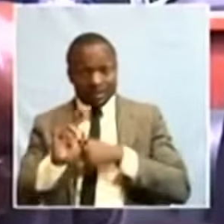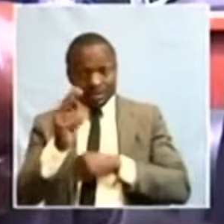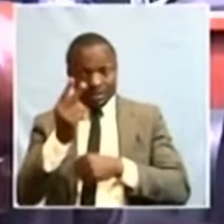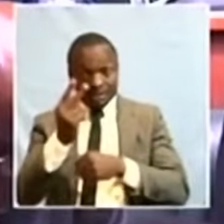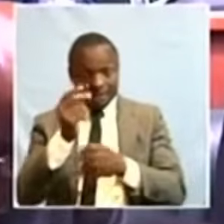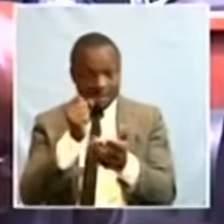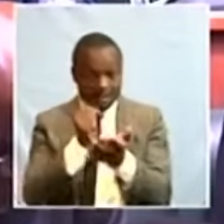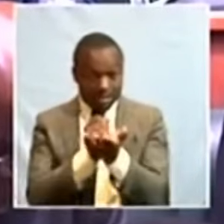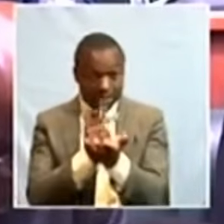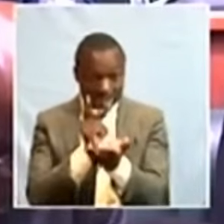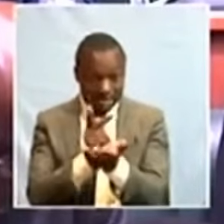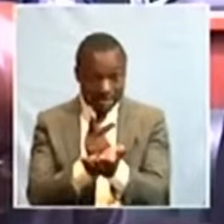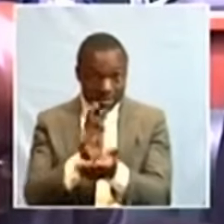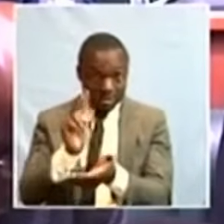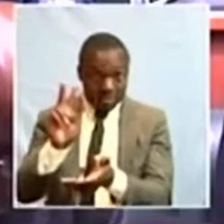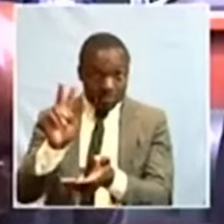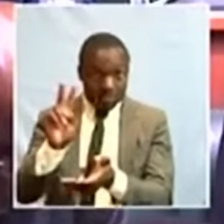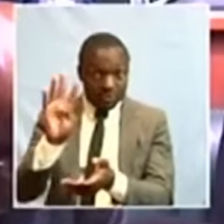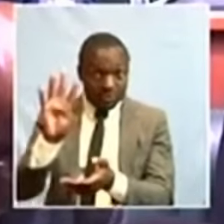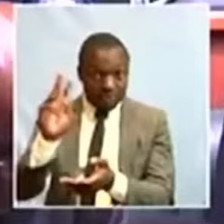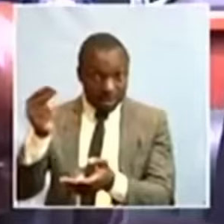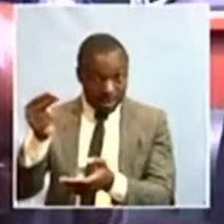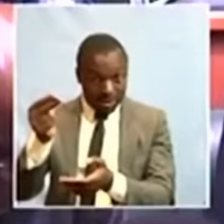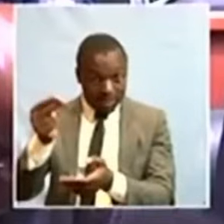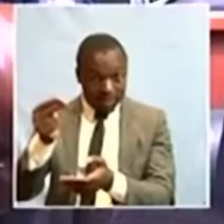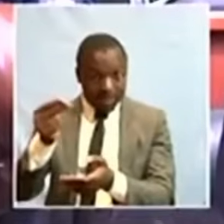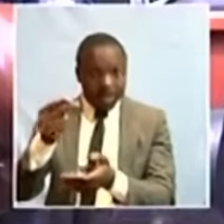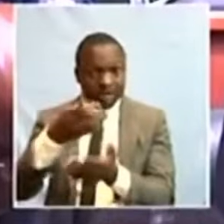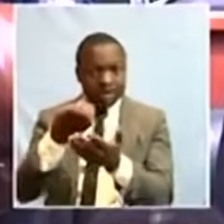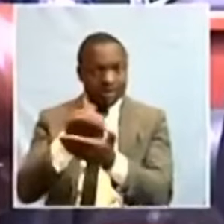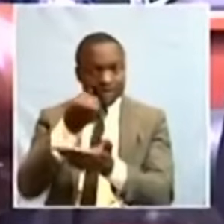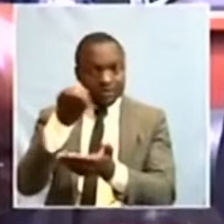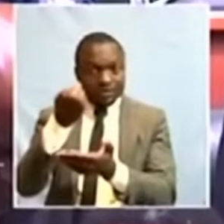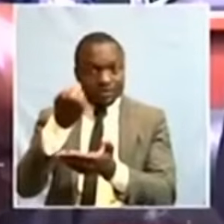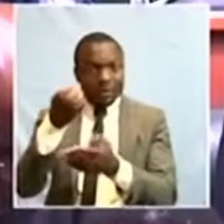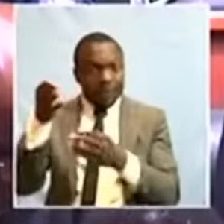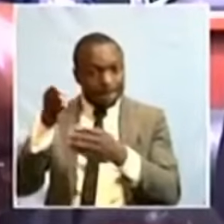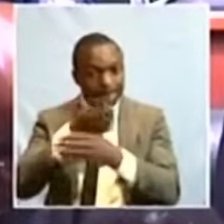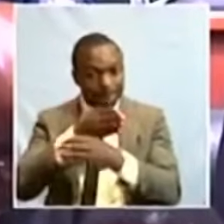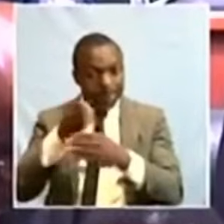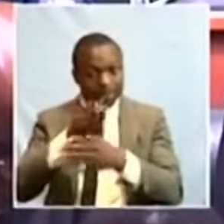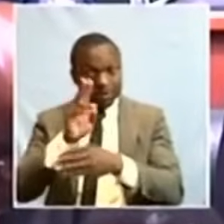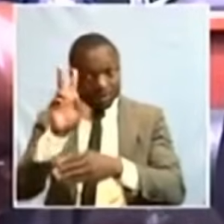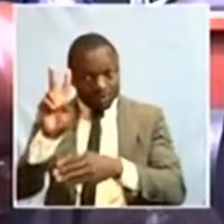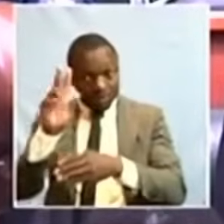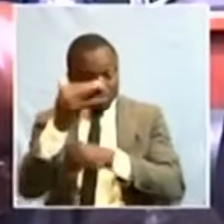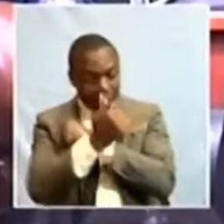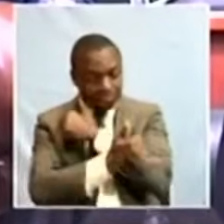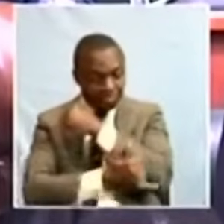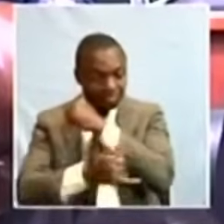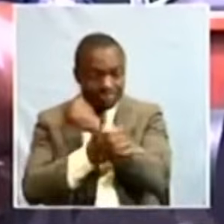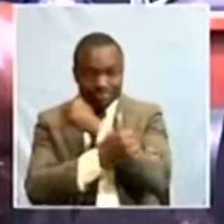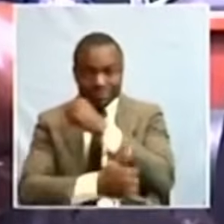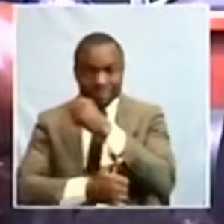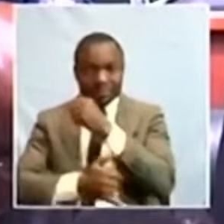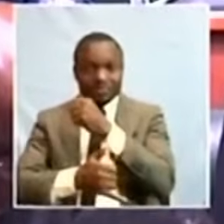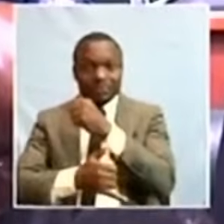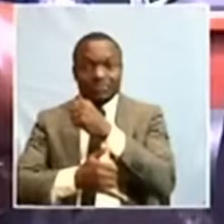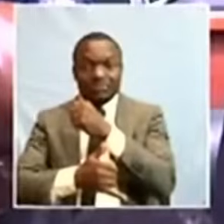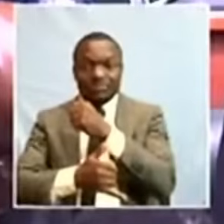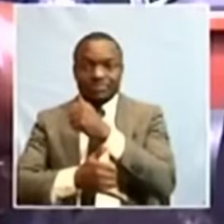Sesheke is a 24-hour economy where trade between two countries is